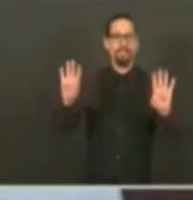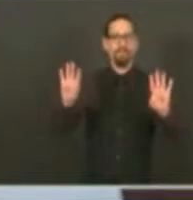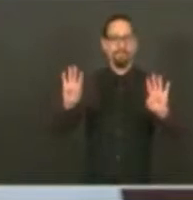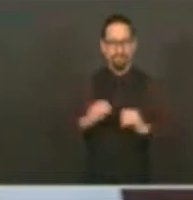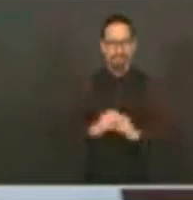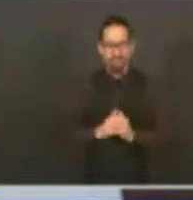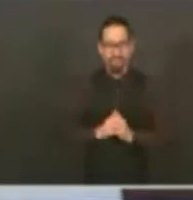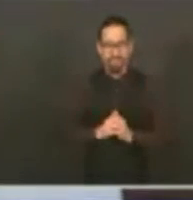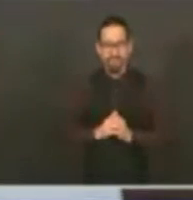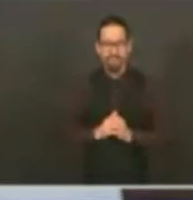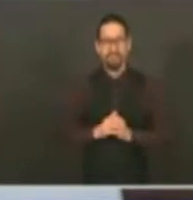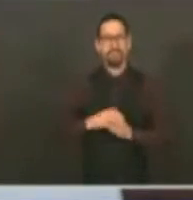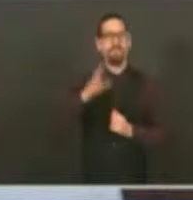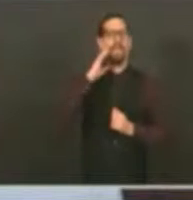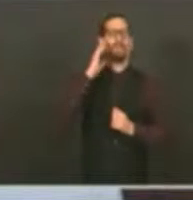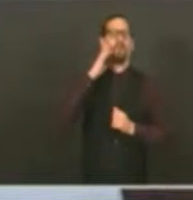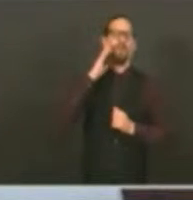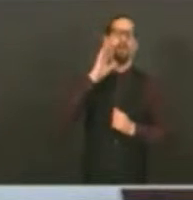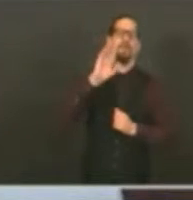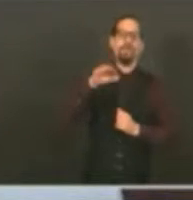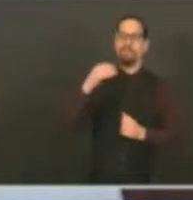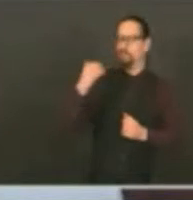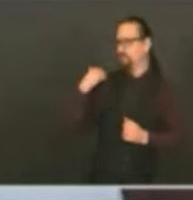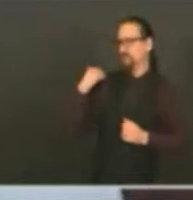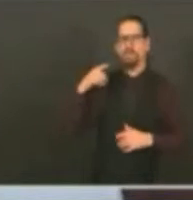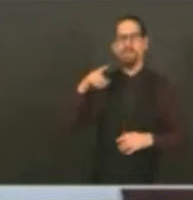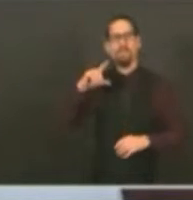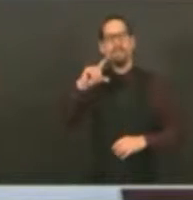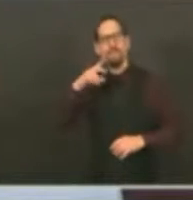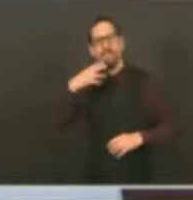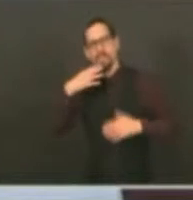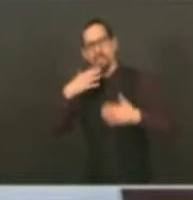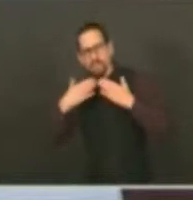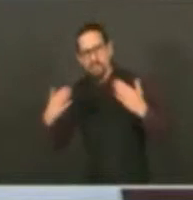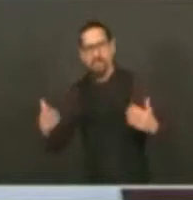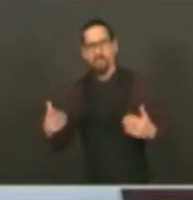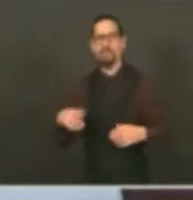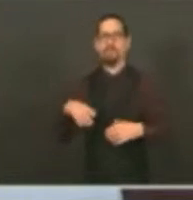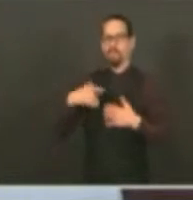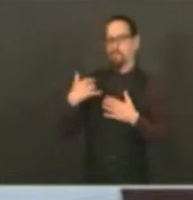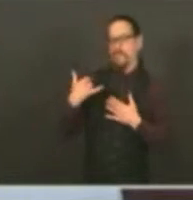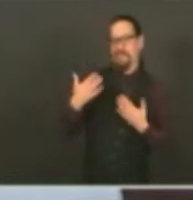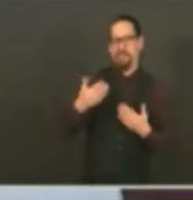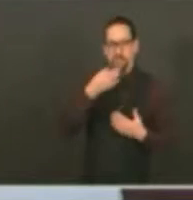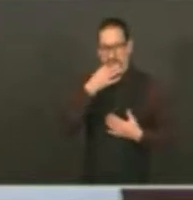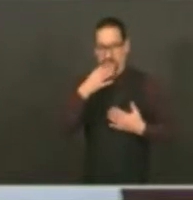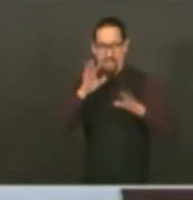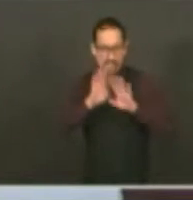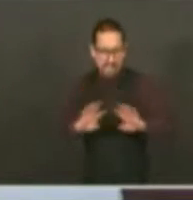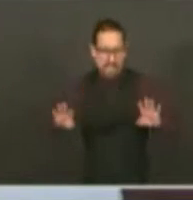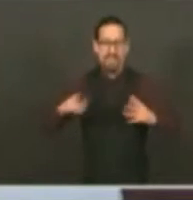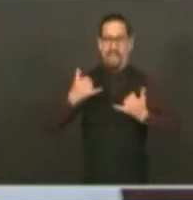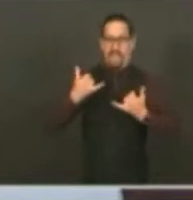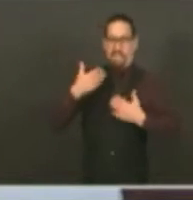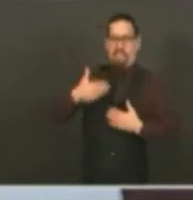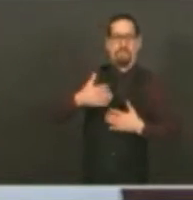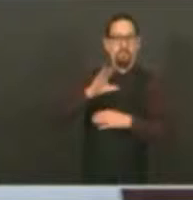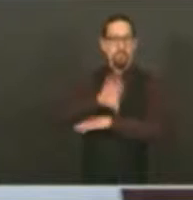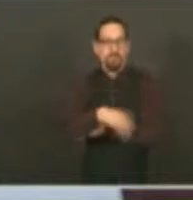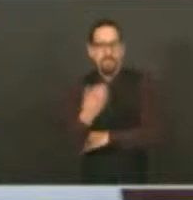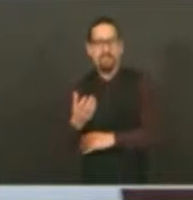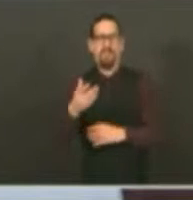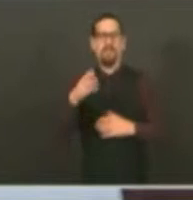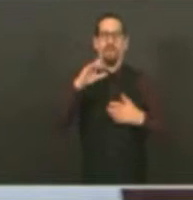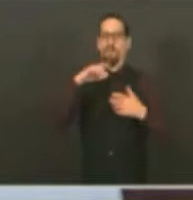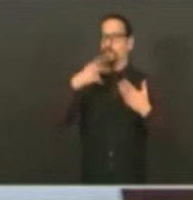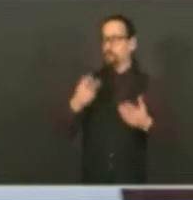way we would like to. I think most of us can't wait until 2020 is over. So I'm sorry that you can't gather in